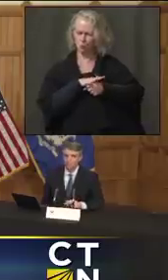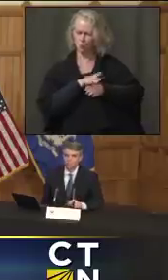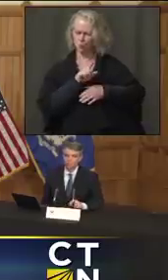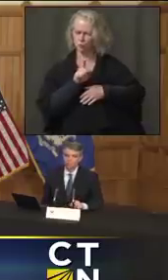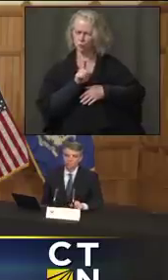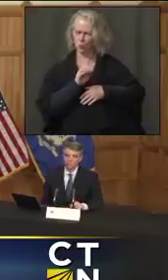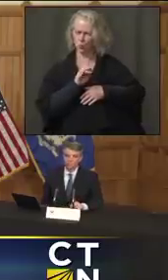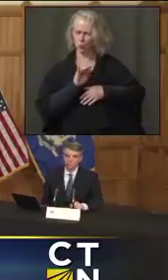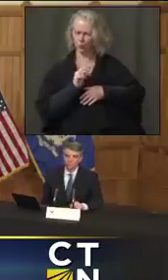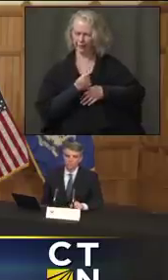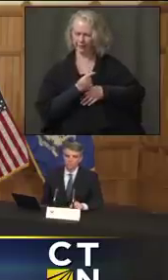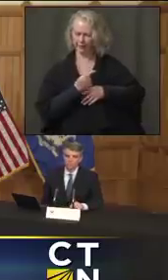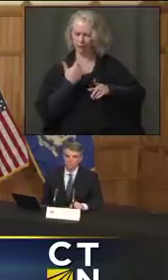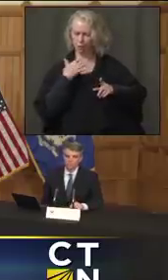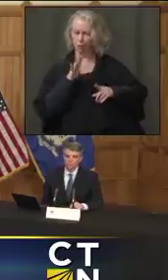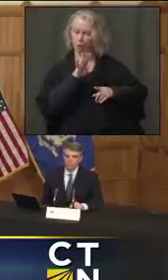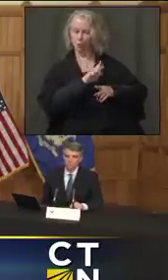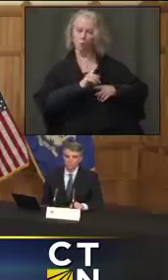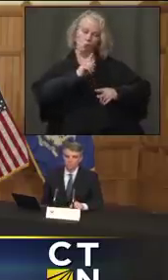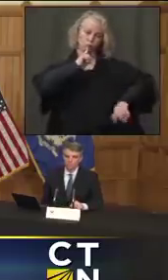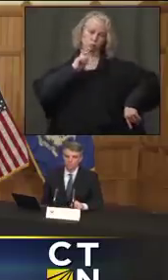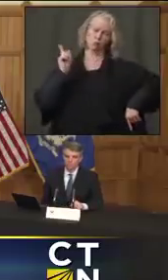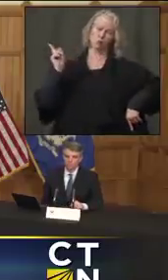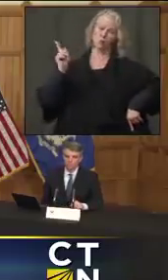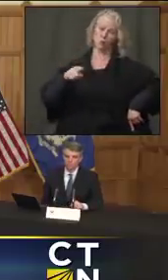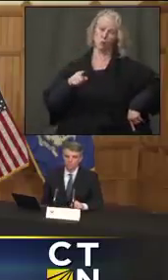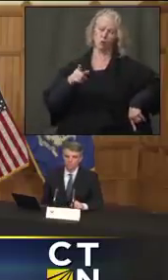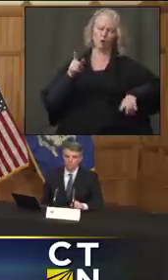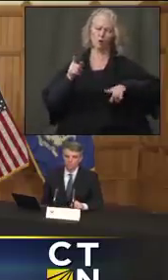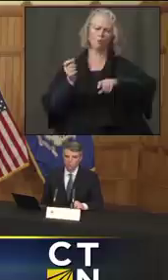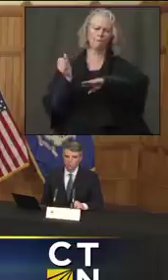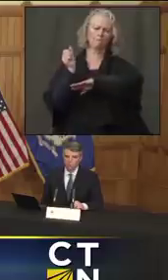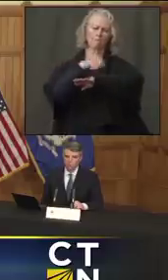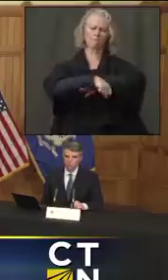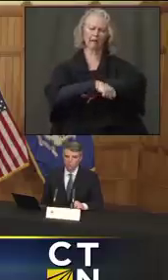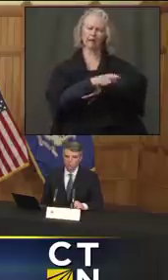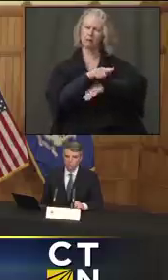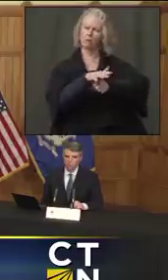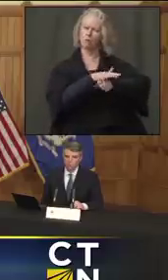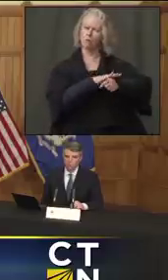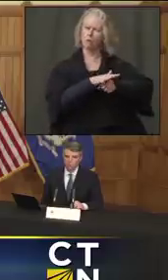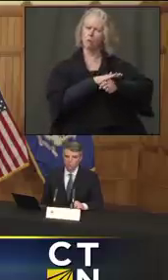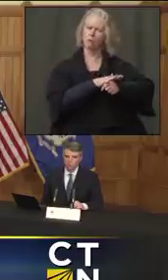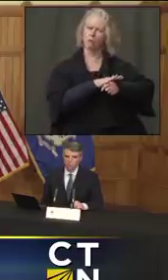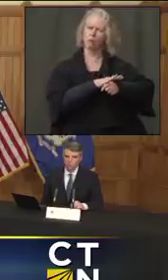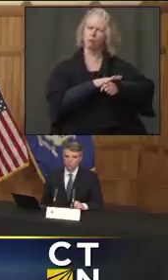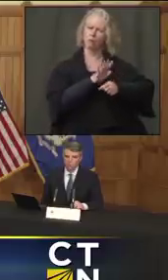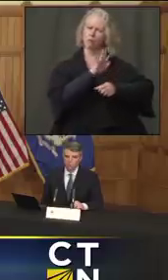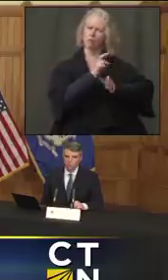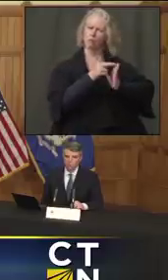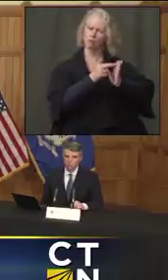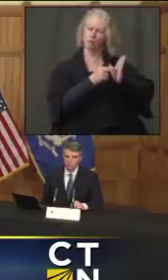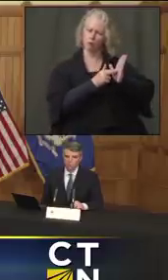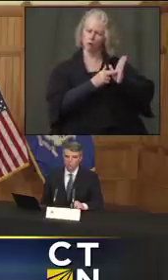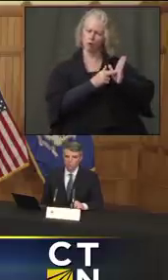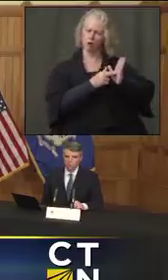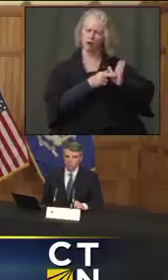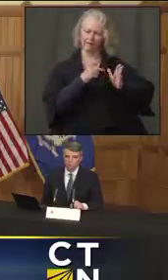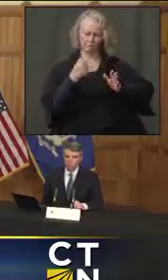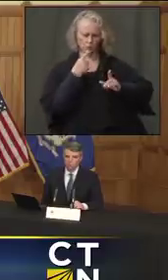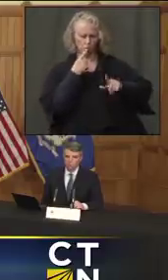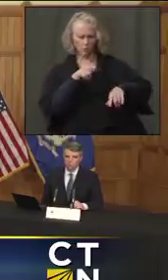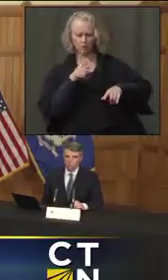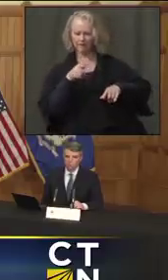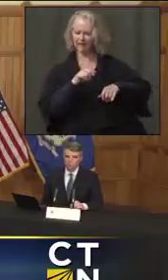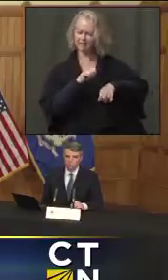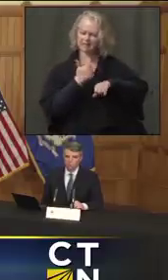order supersede local zoning to allow restaurants to set up outdoor seating on parking lots